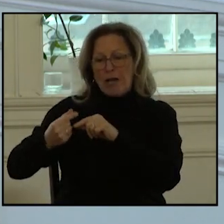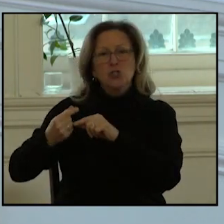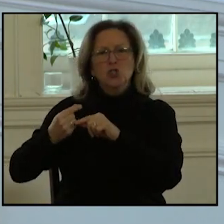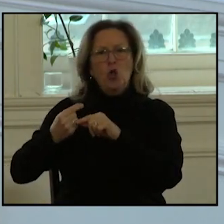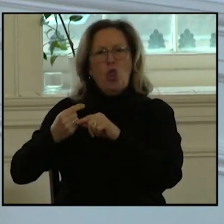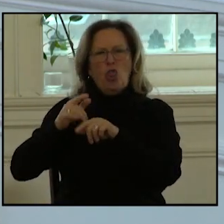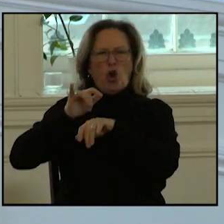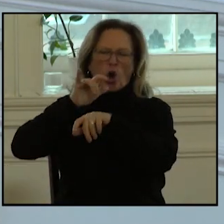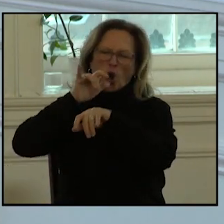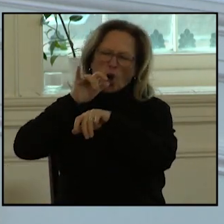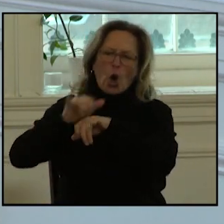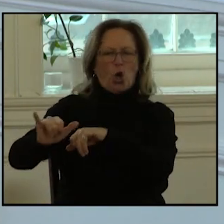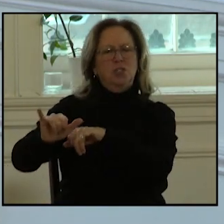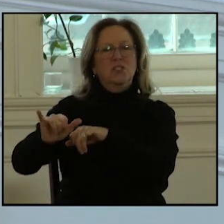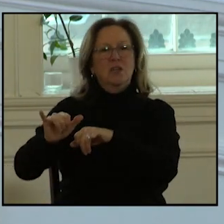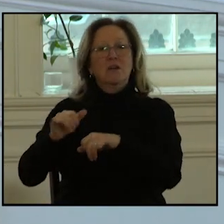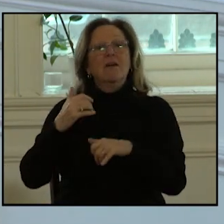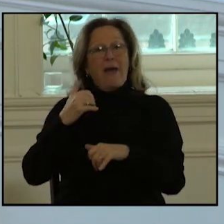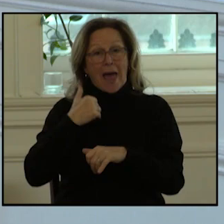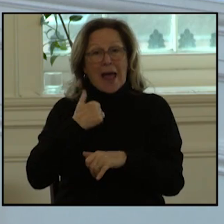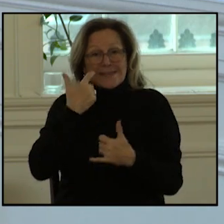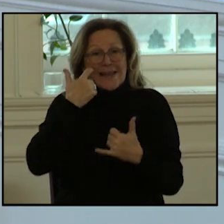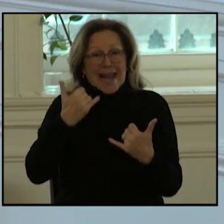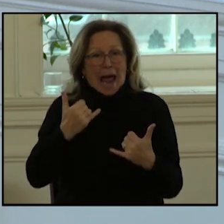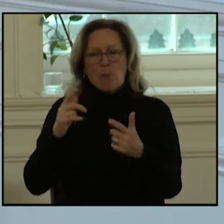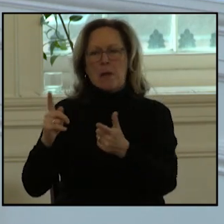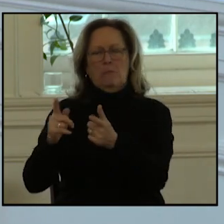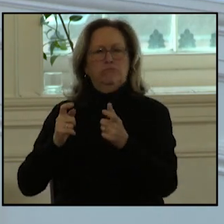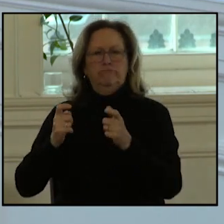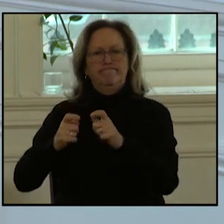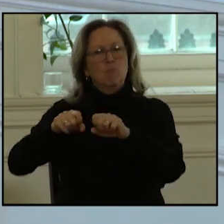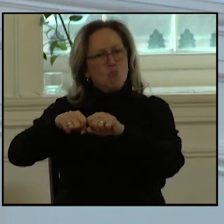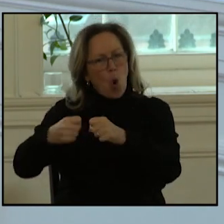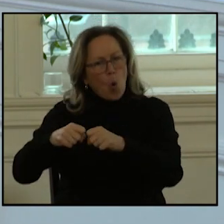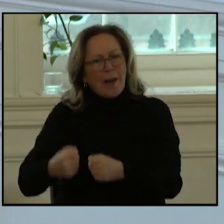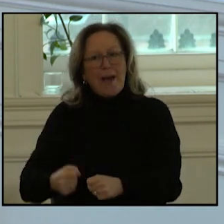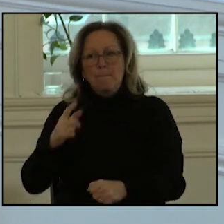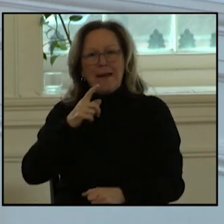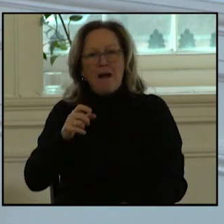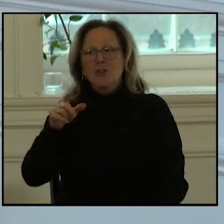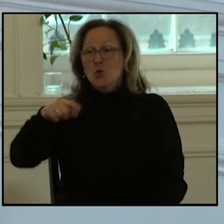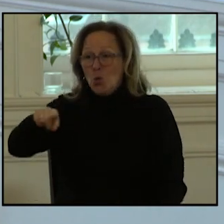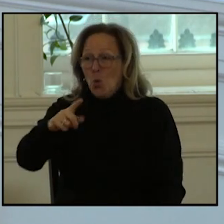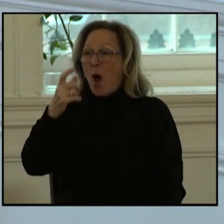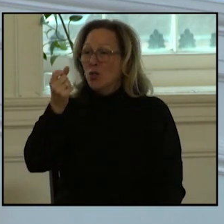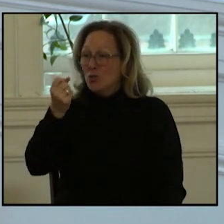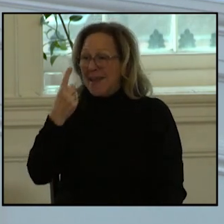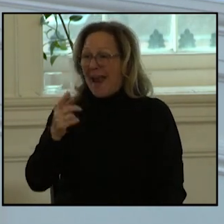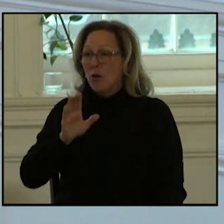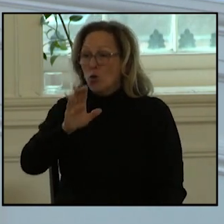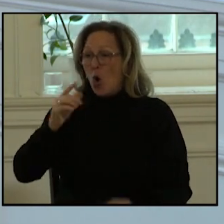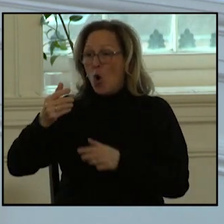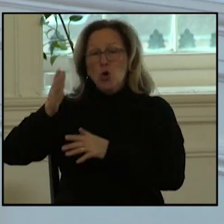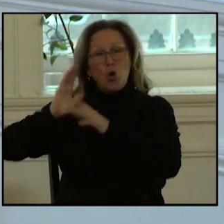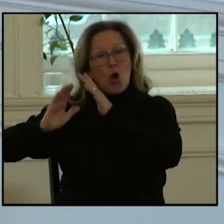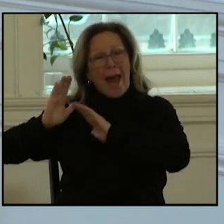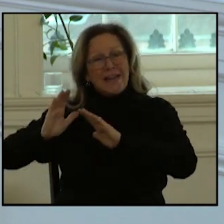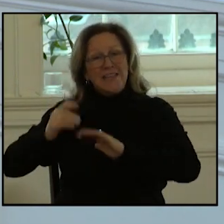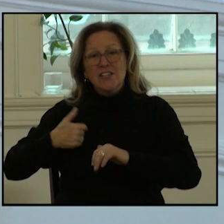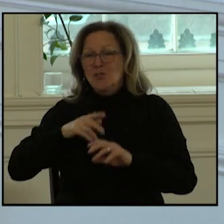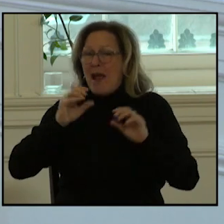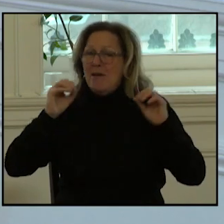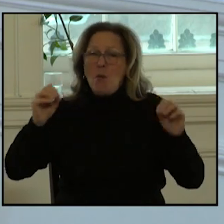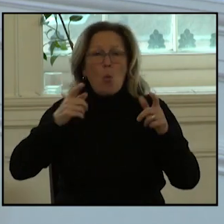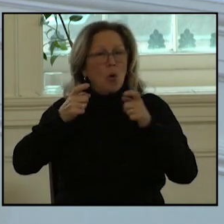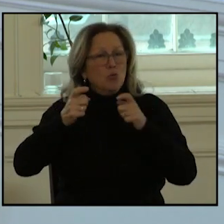is because you're starting to understand your history. You're starting to understand that your ancestors were in a position that they had no control over,